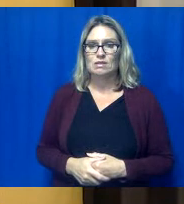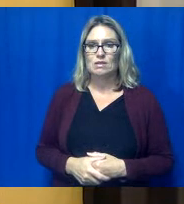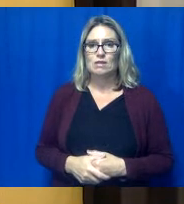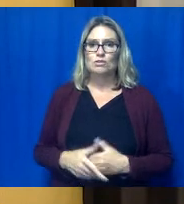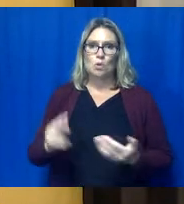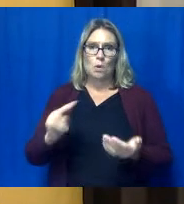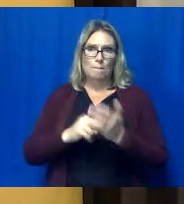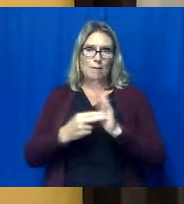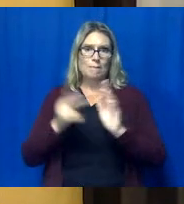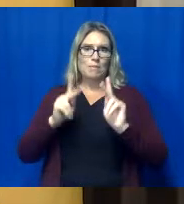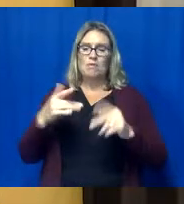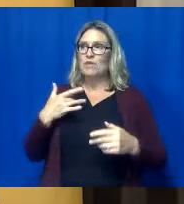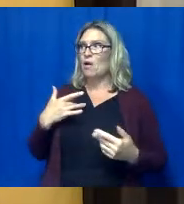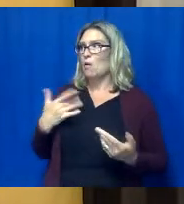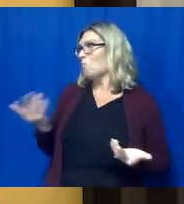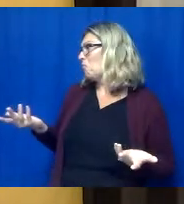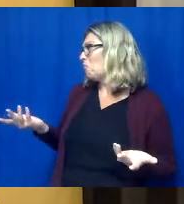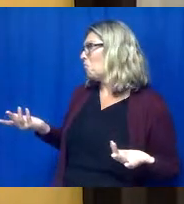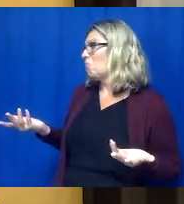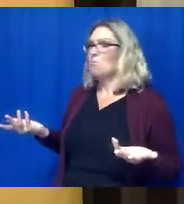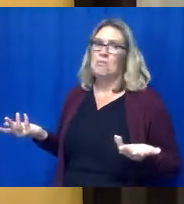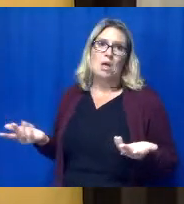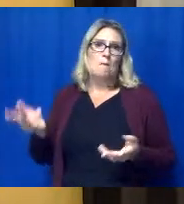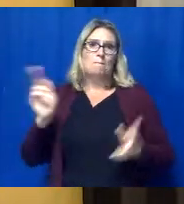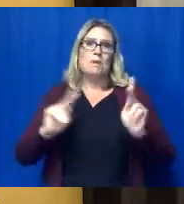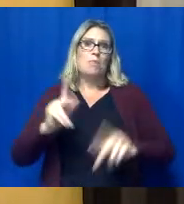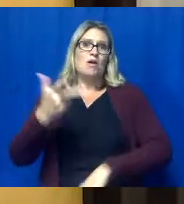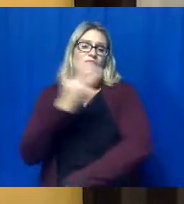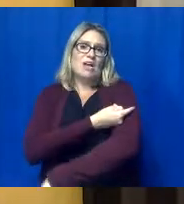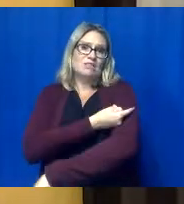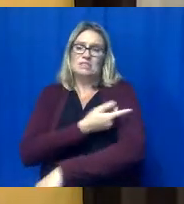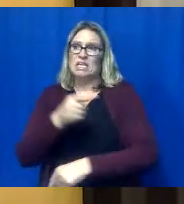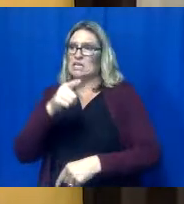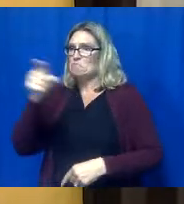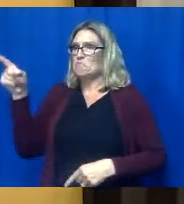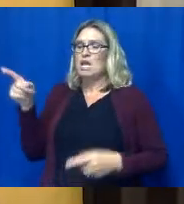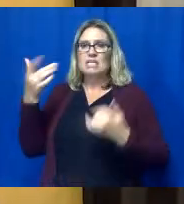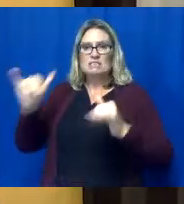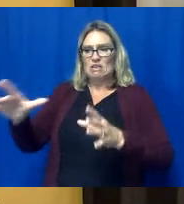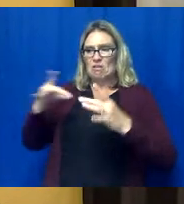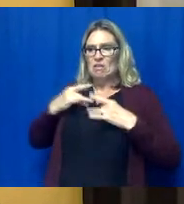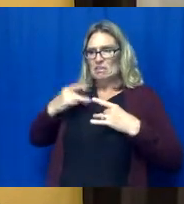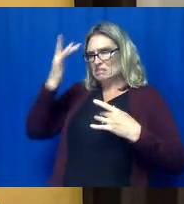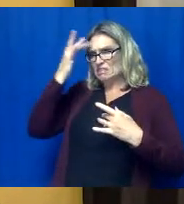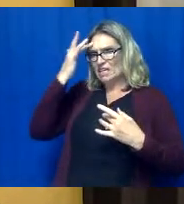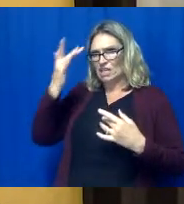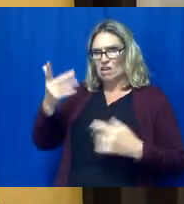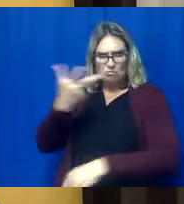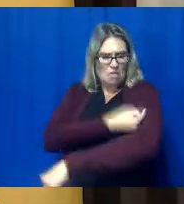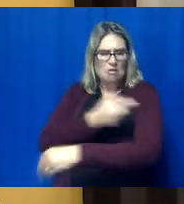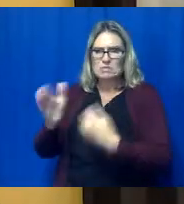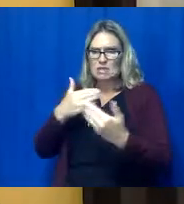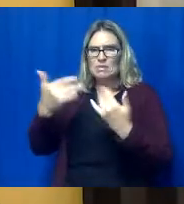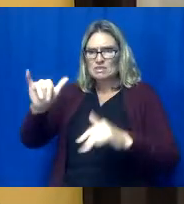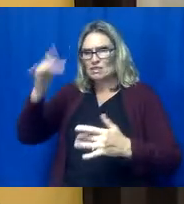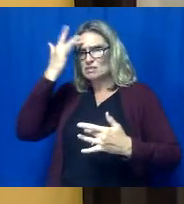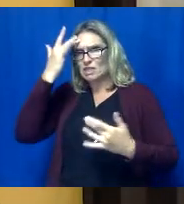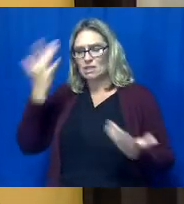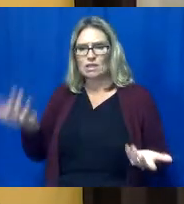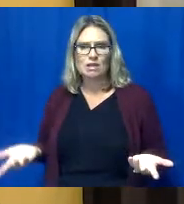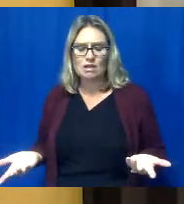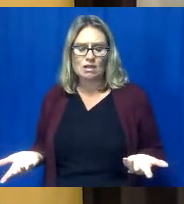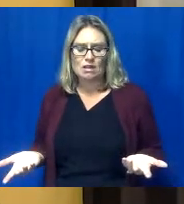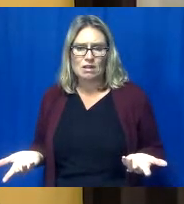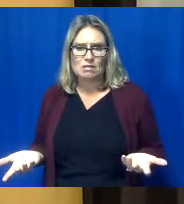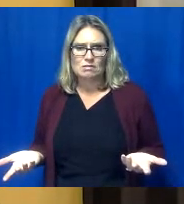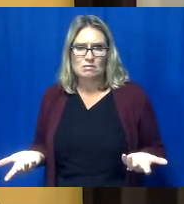just look around and say, you know what, people are getting vaccinated and they're still getting infected. Why should I get vaccinated now? Are we seeing,